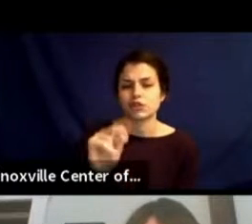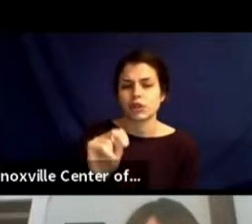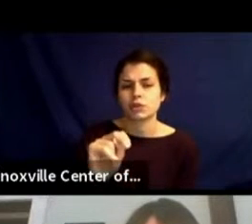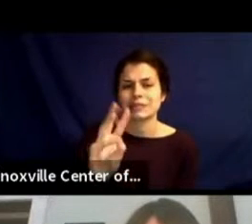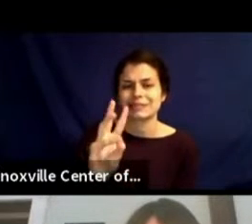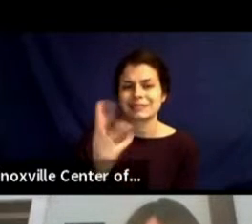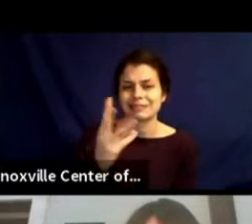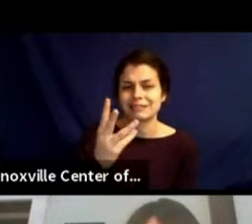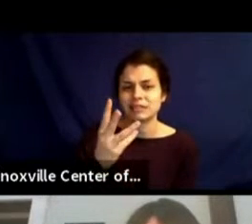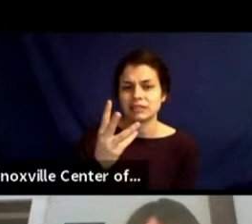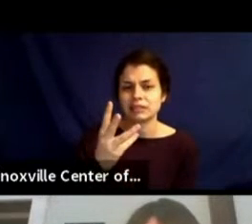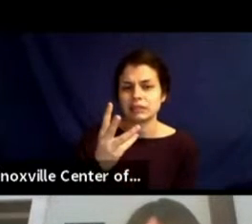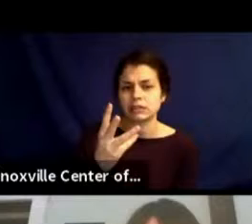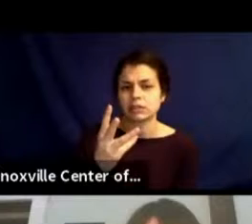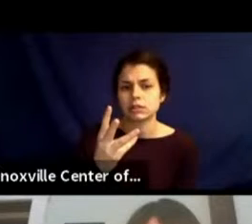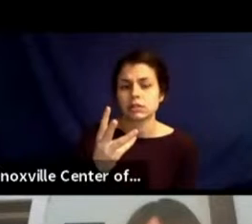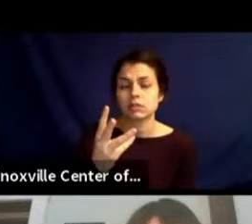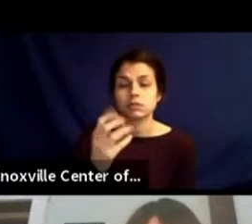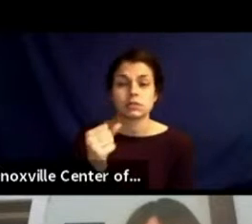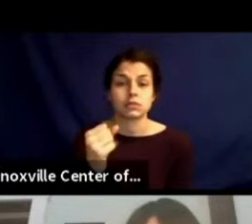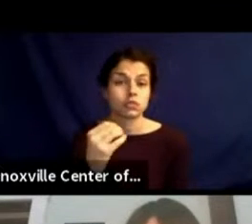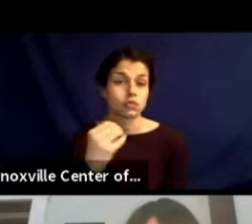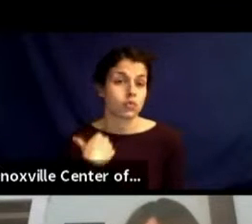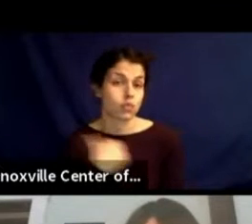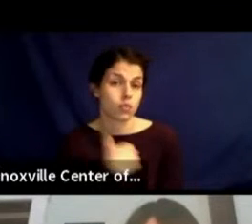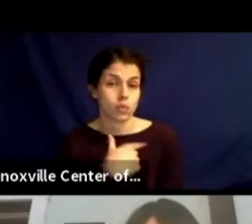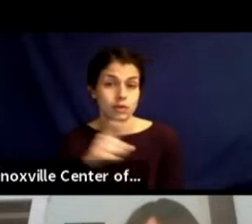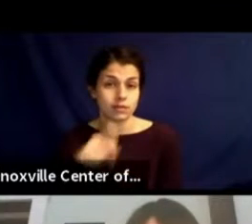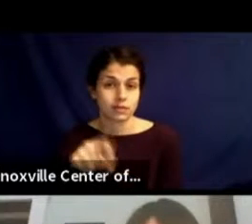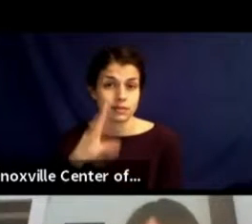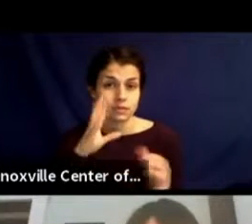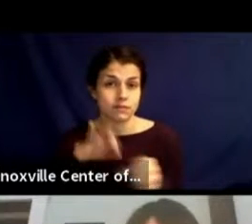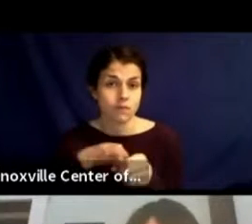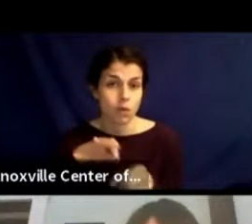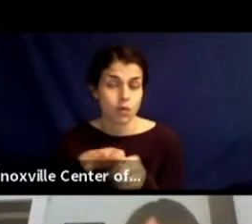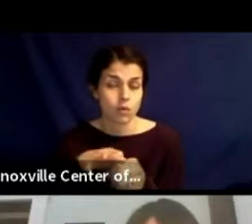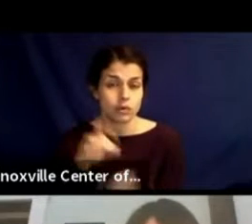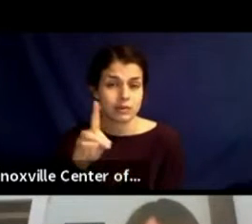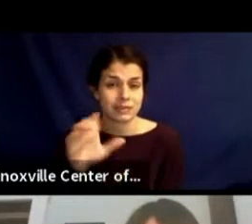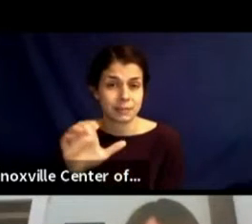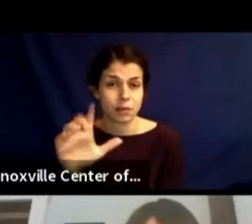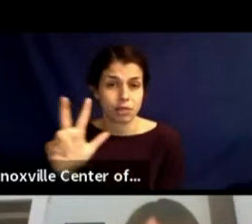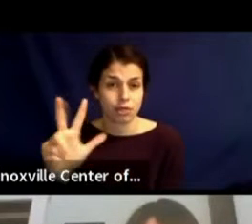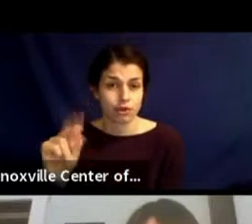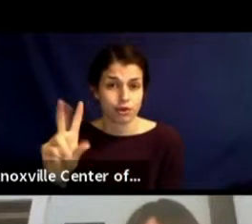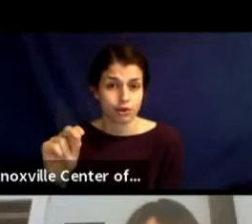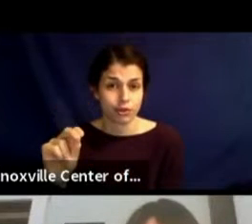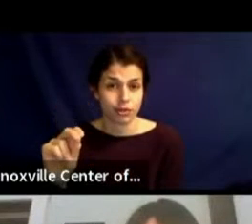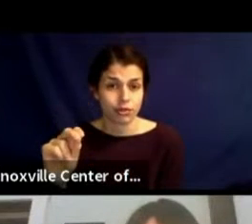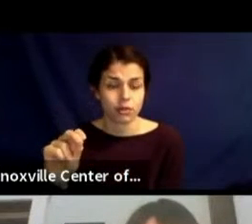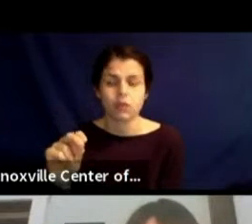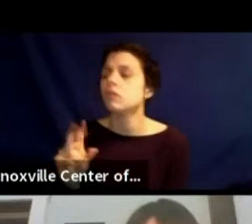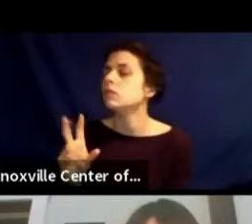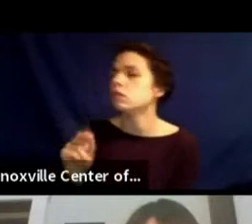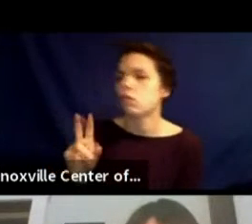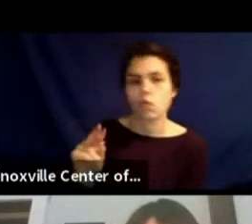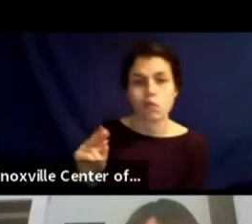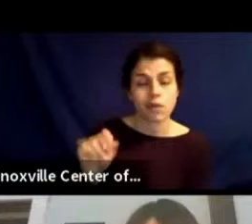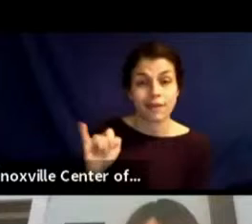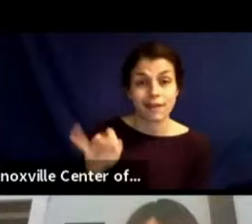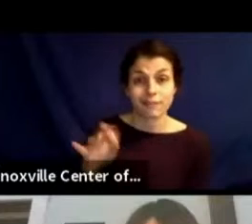So would we need to vote on it at the December 30th meeting then? No, because if we don't vote on it